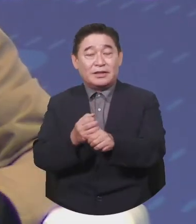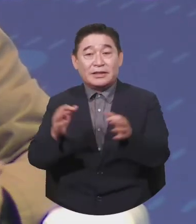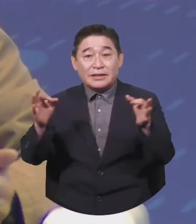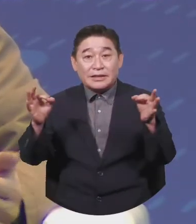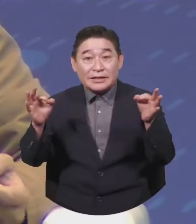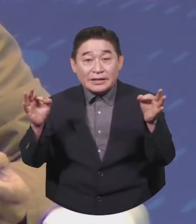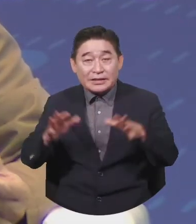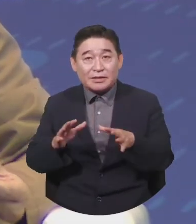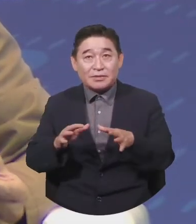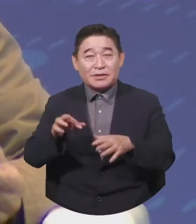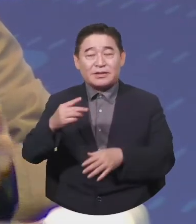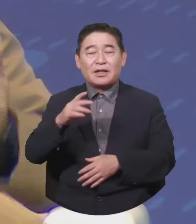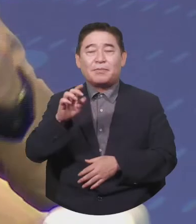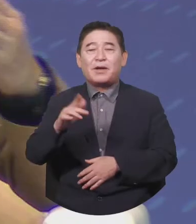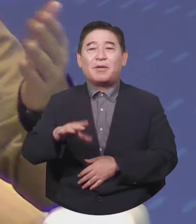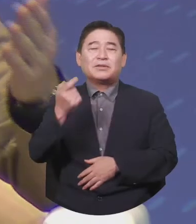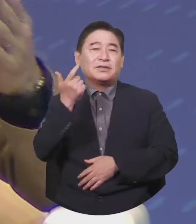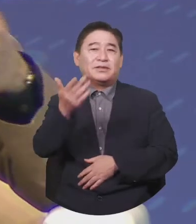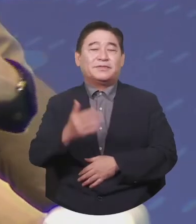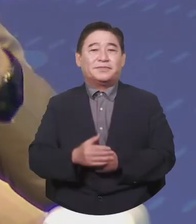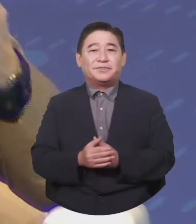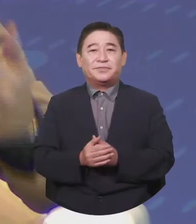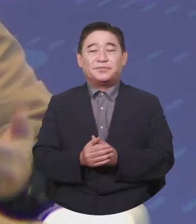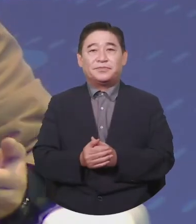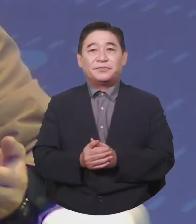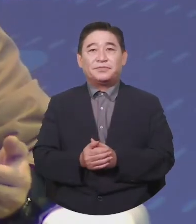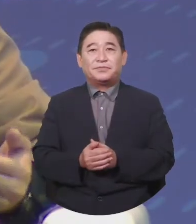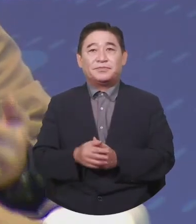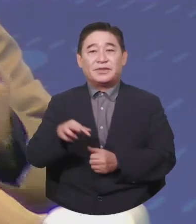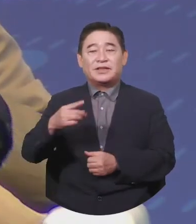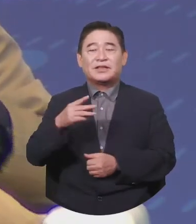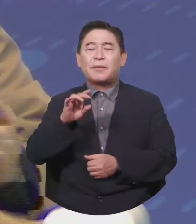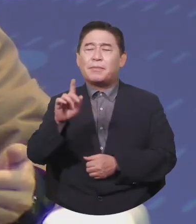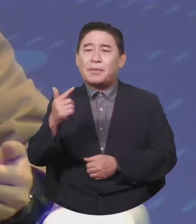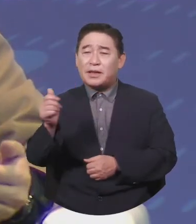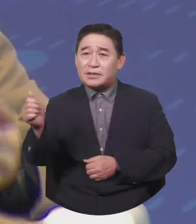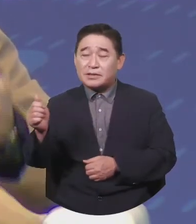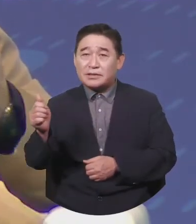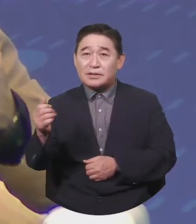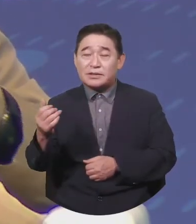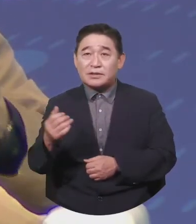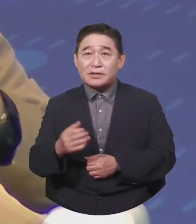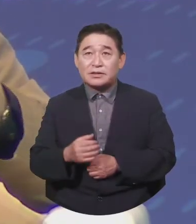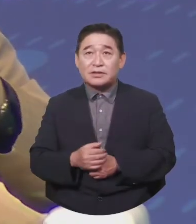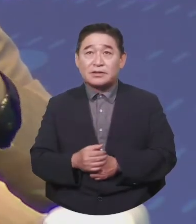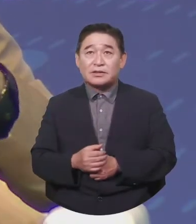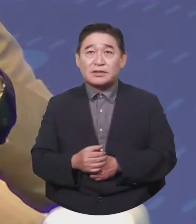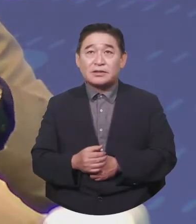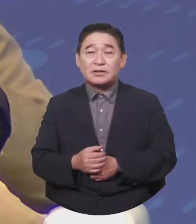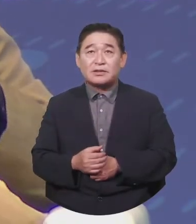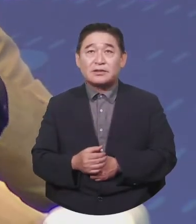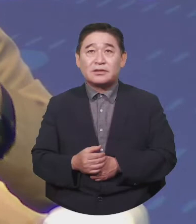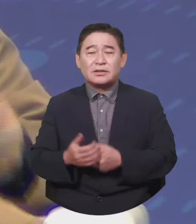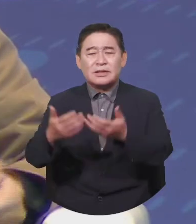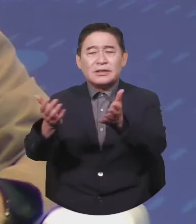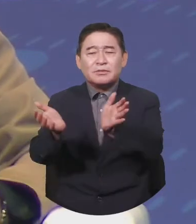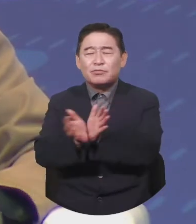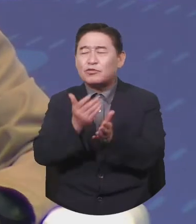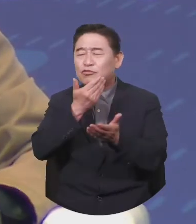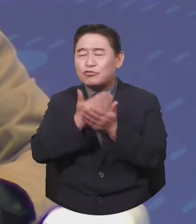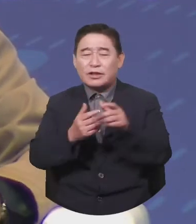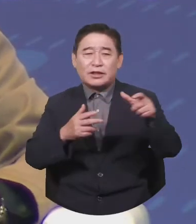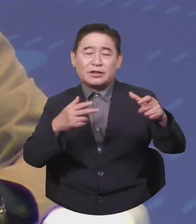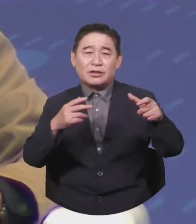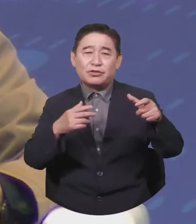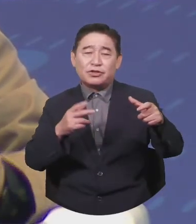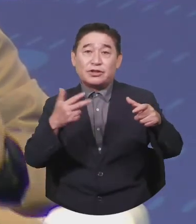Stefan first. You just mentioned the important role of the club, like the G7. So G7